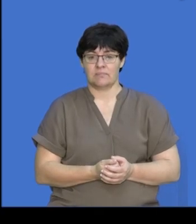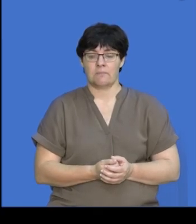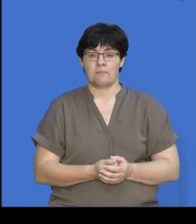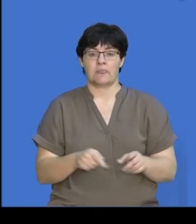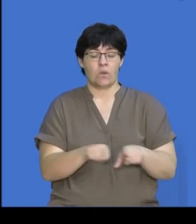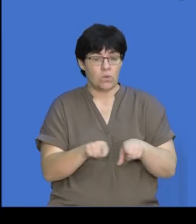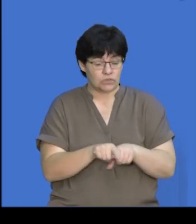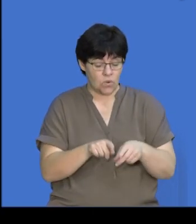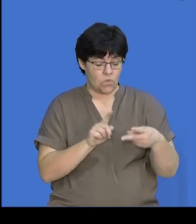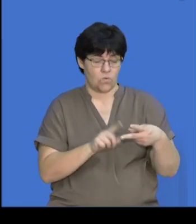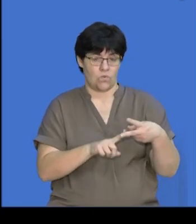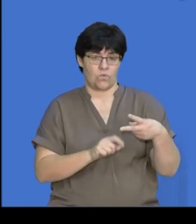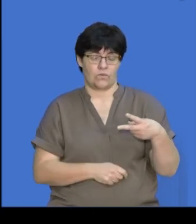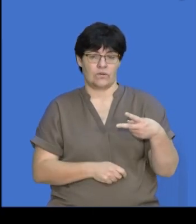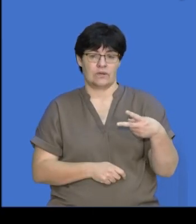and river